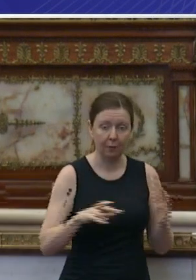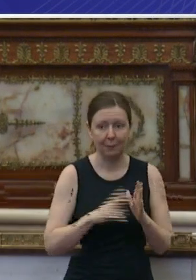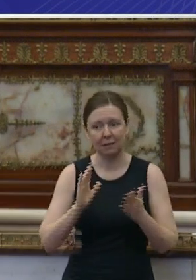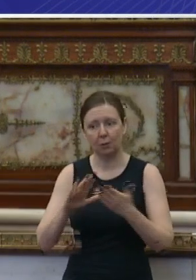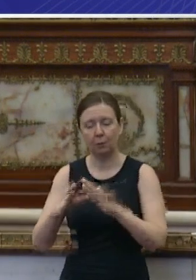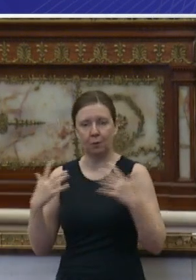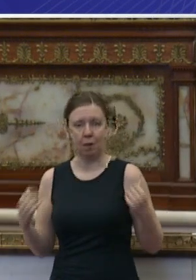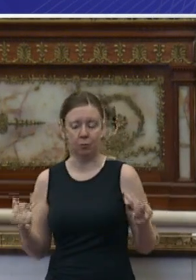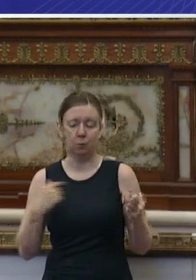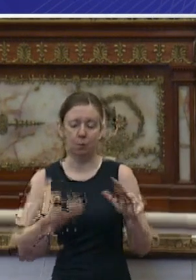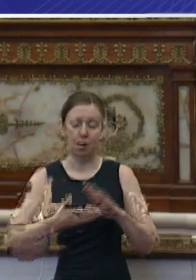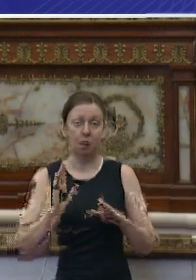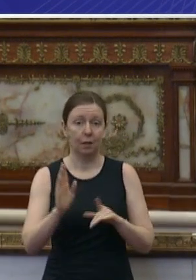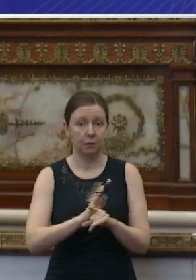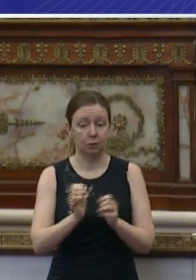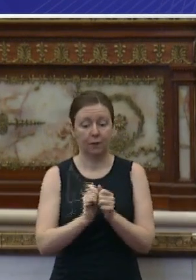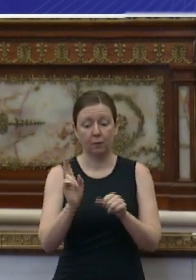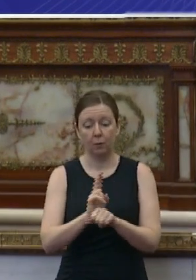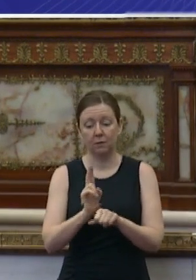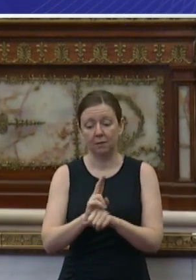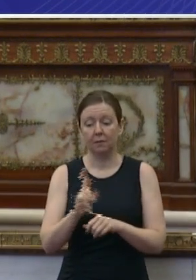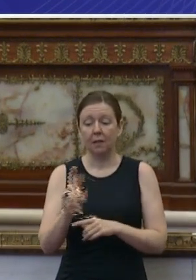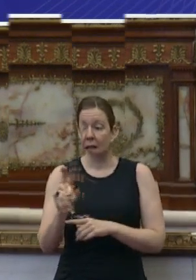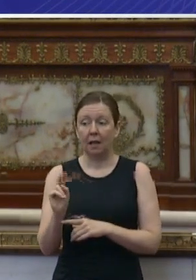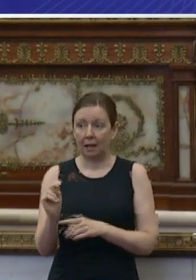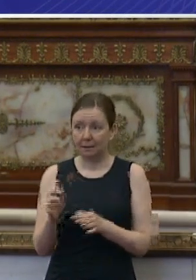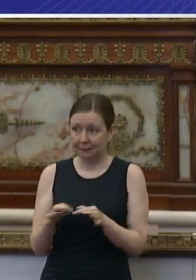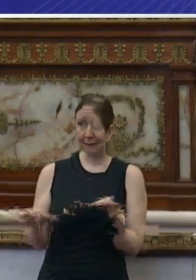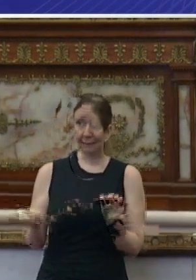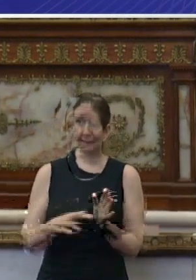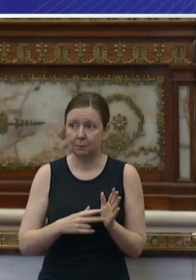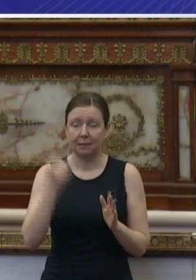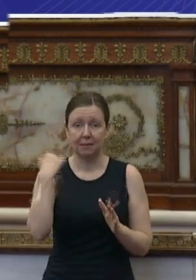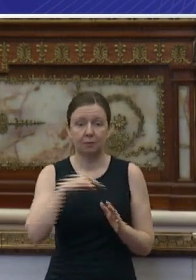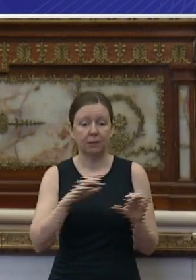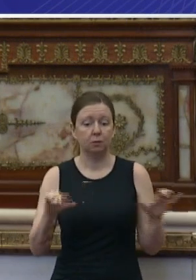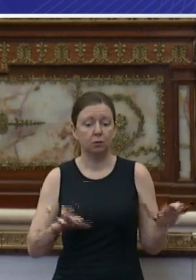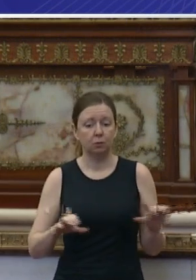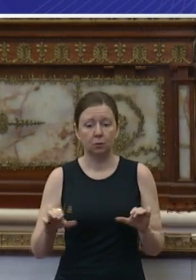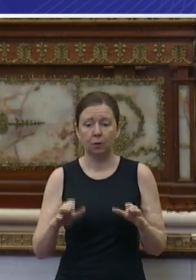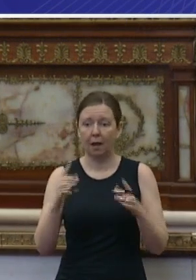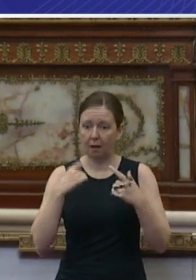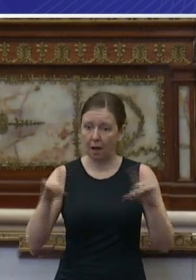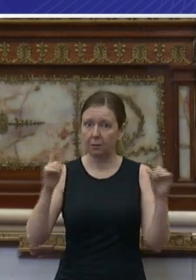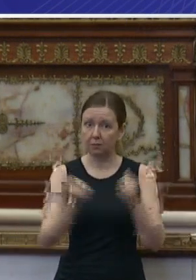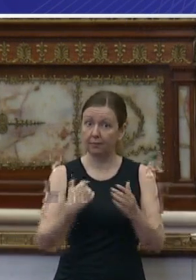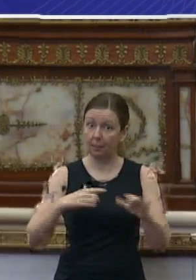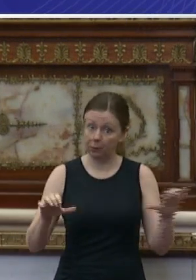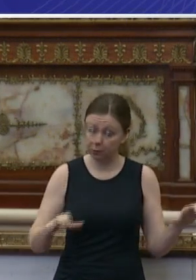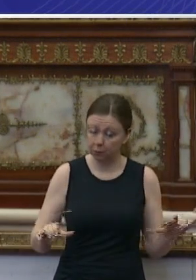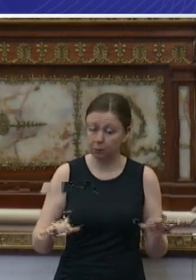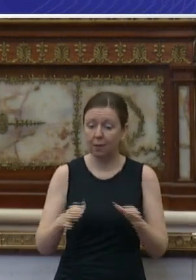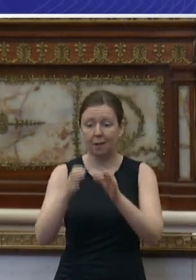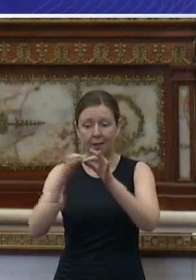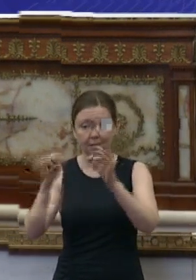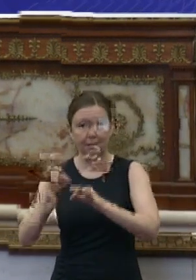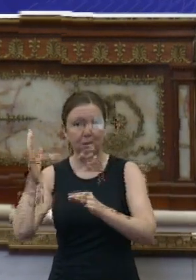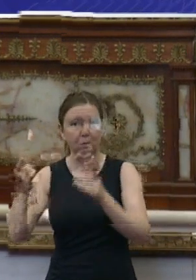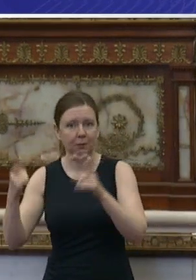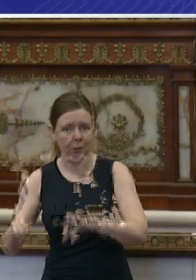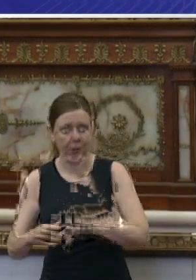We operate our business with the use of end statements. This means that if we do and accomplish everything we set out to do, these statements will be